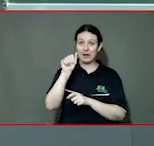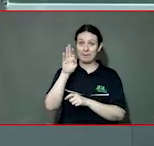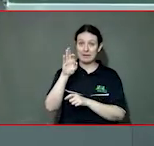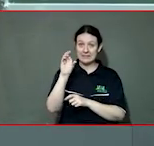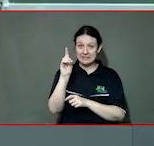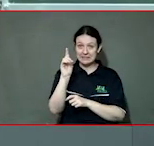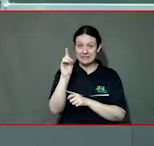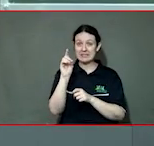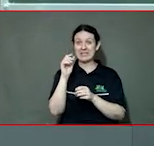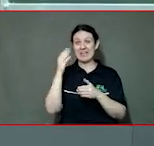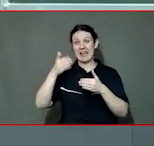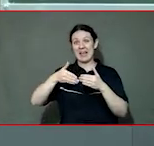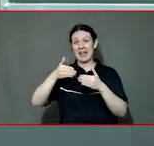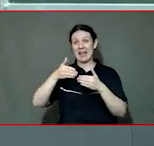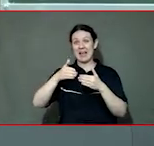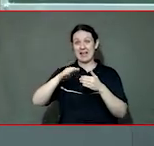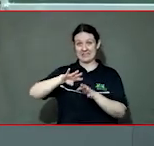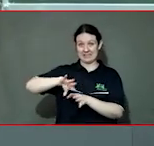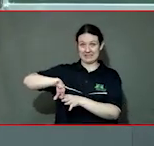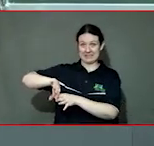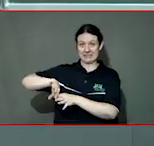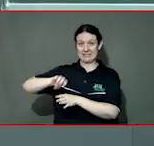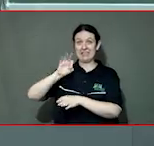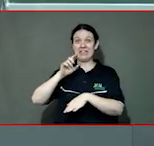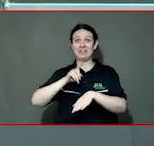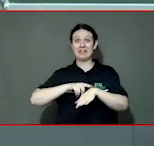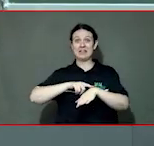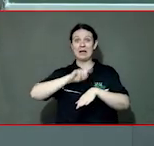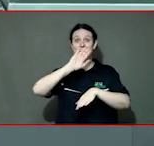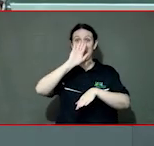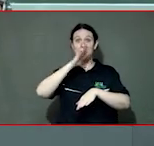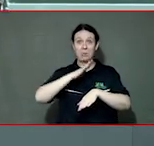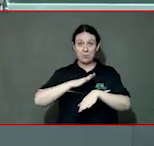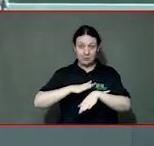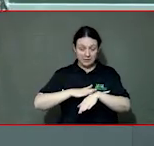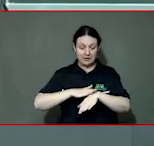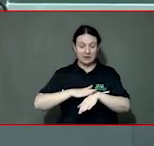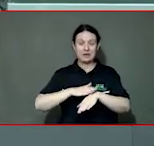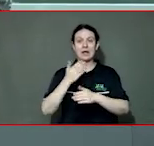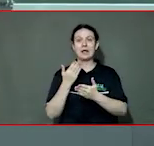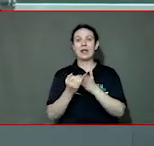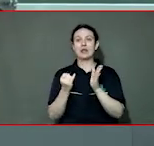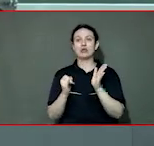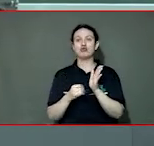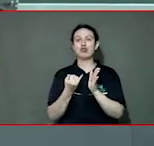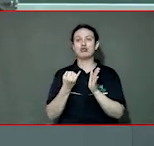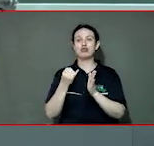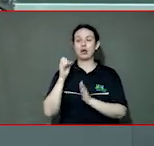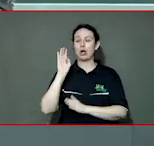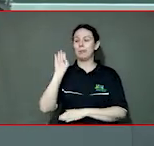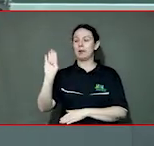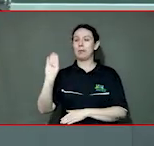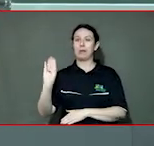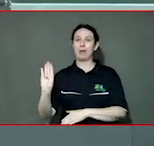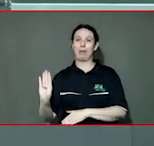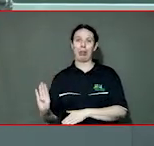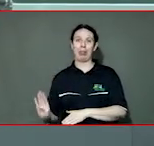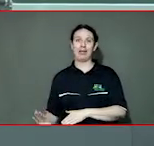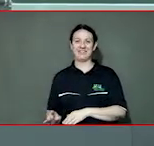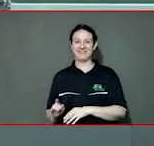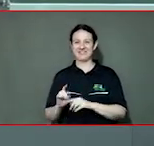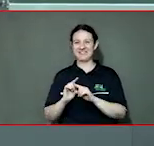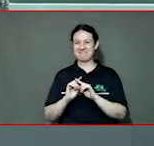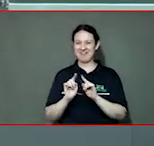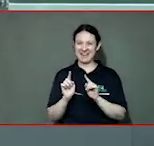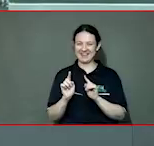because if you see you're going to run out of time, you can just make all of the letters B and get some marks, but you can't do